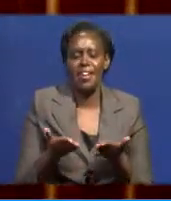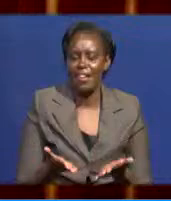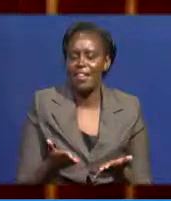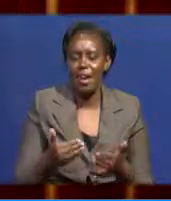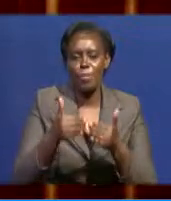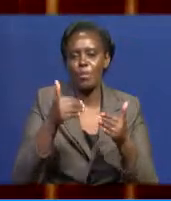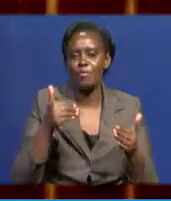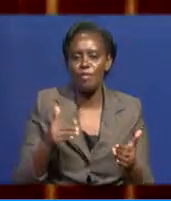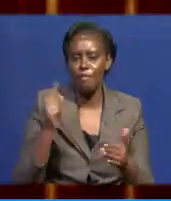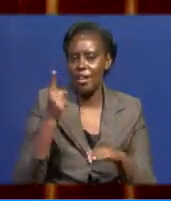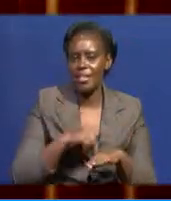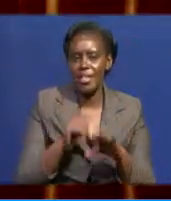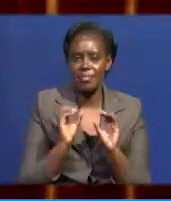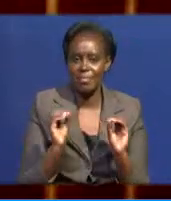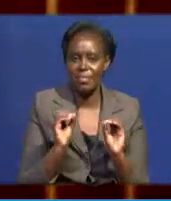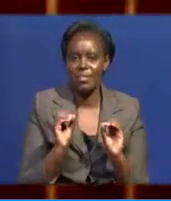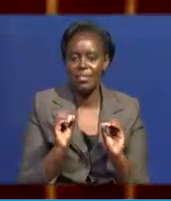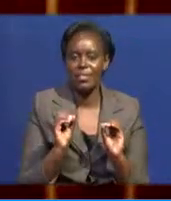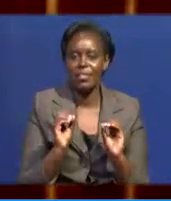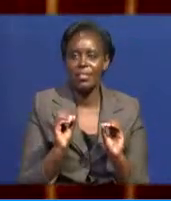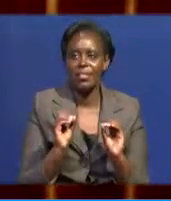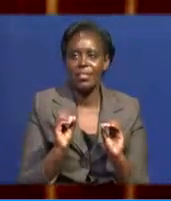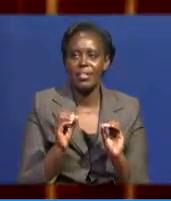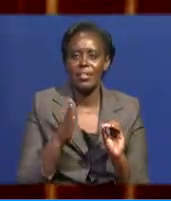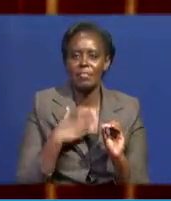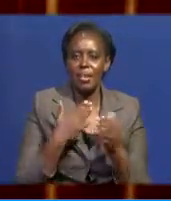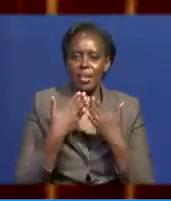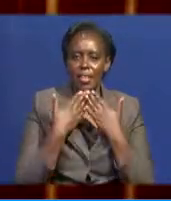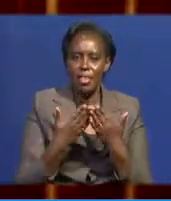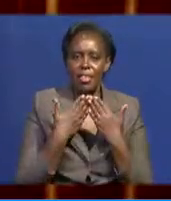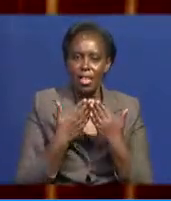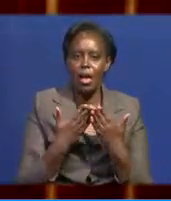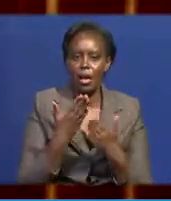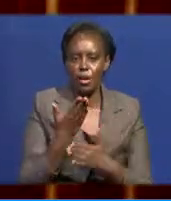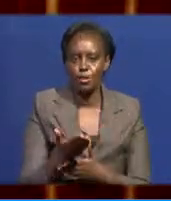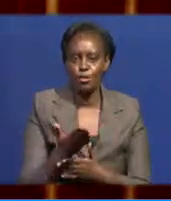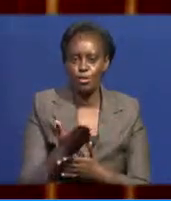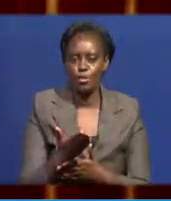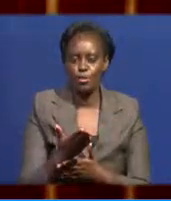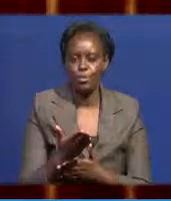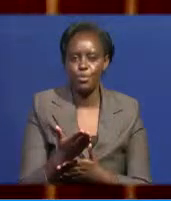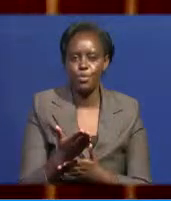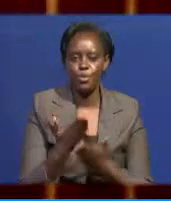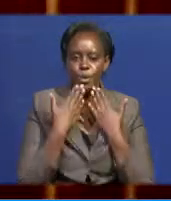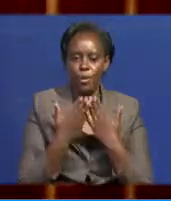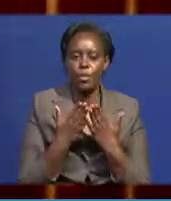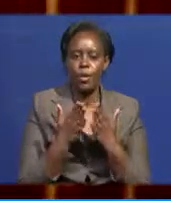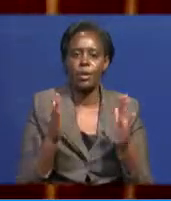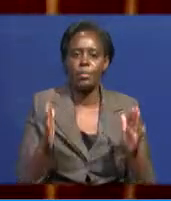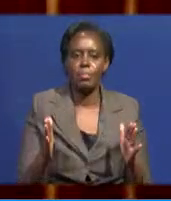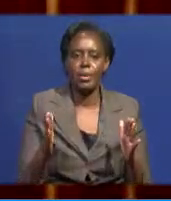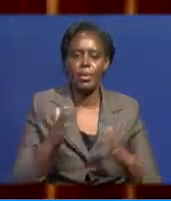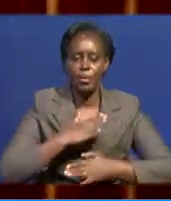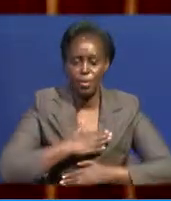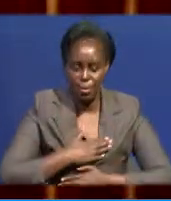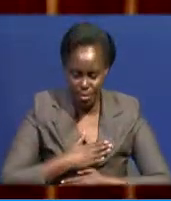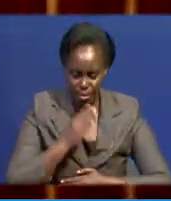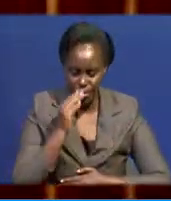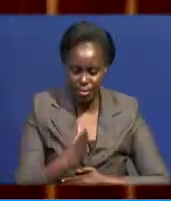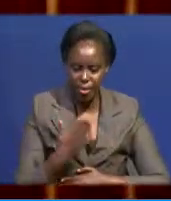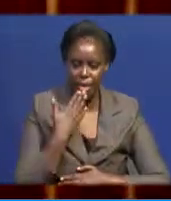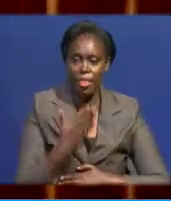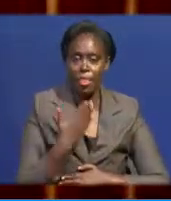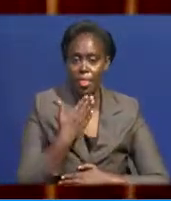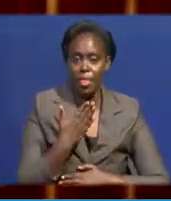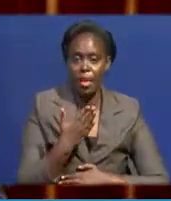you. It's not the first time. I wanted to thank you. I was on this seat when you were here. Yeah, thank you, Honourable Speaker. I wanted to